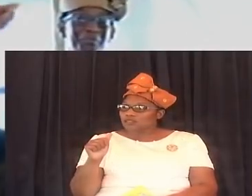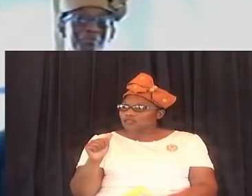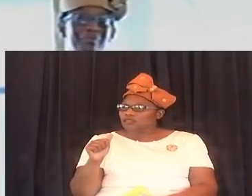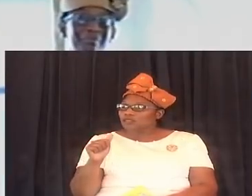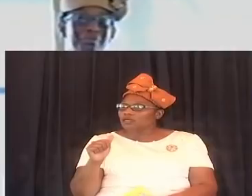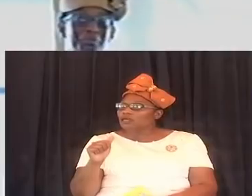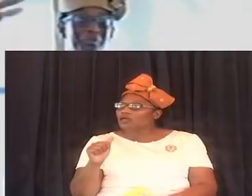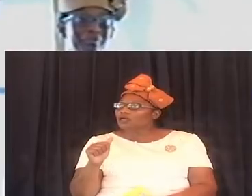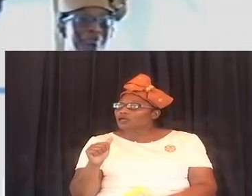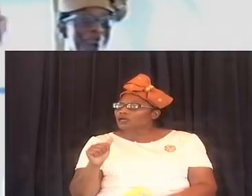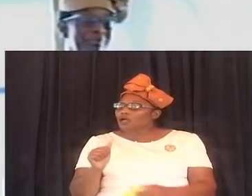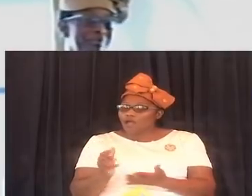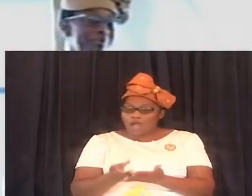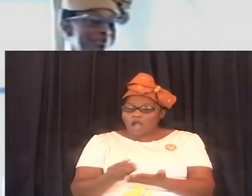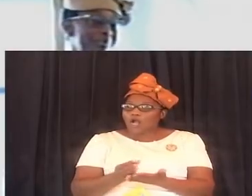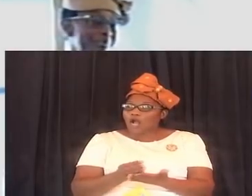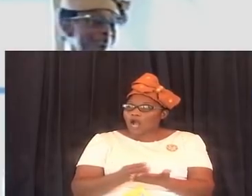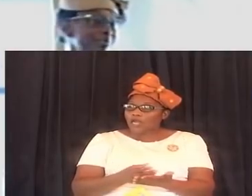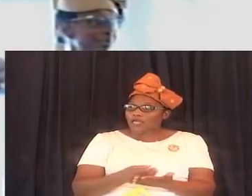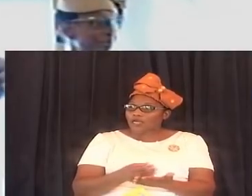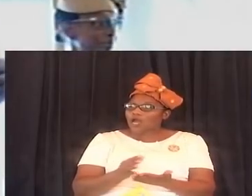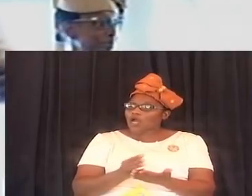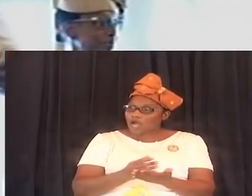I don't know what you have planned, but you take charge.